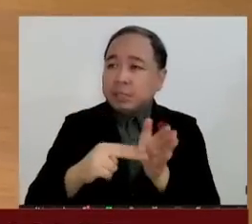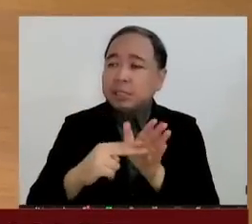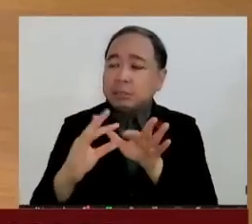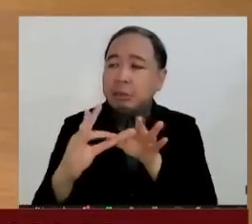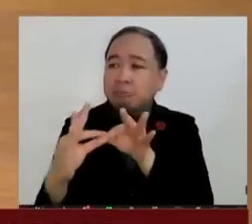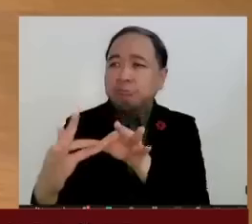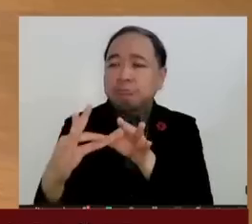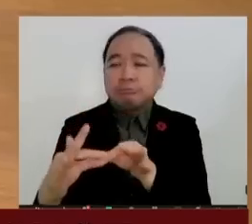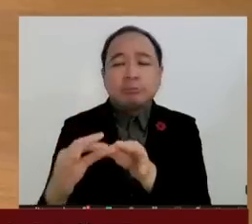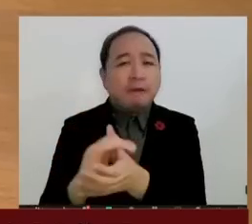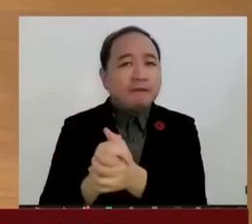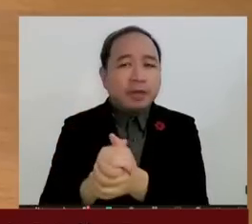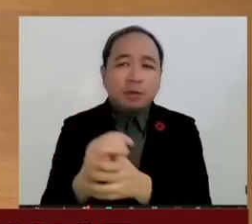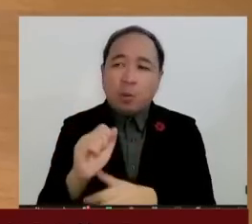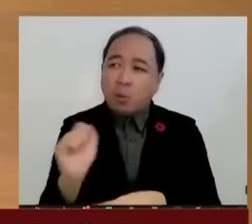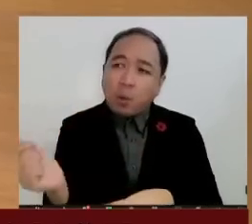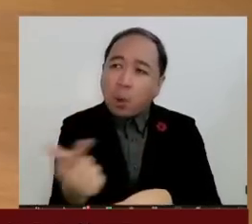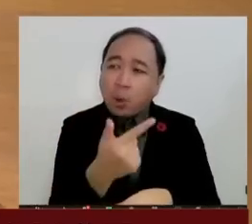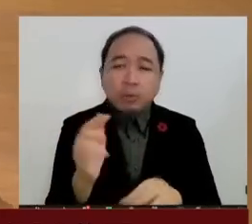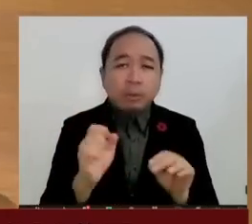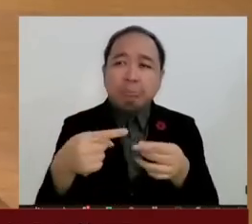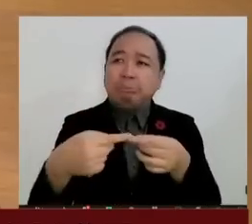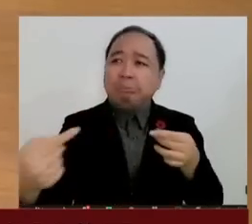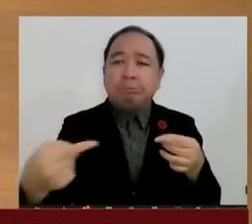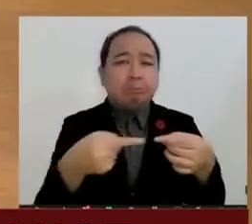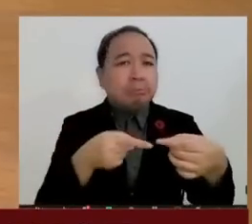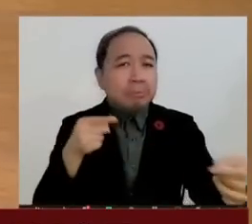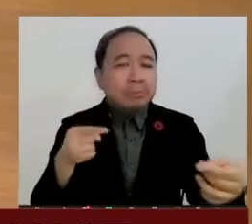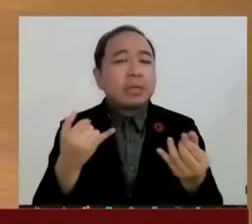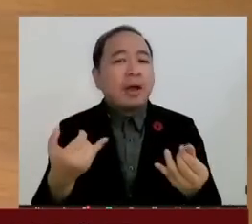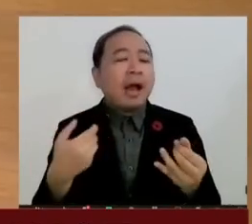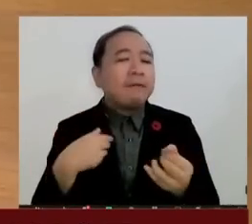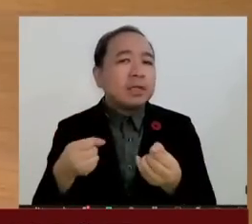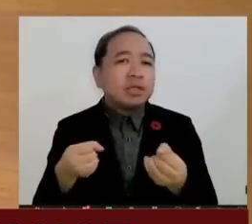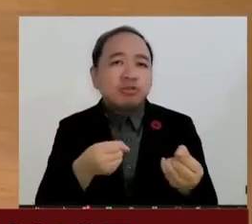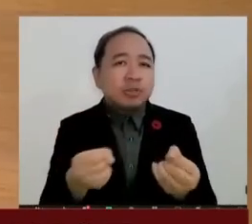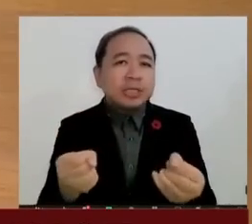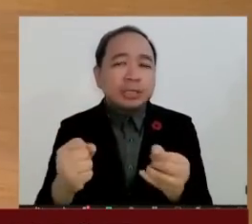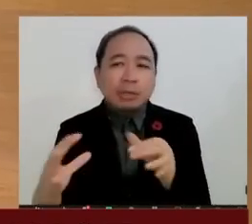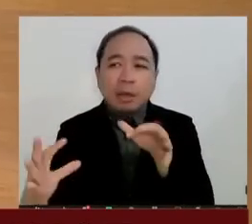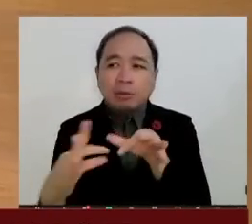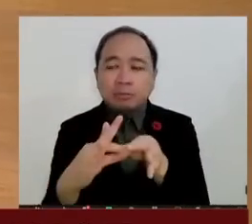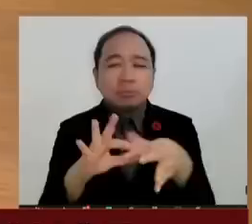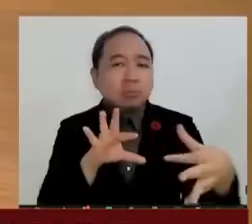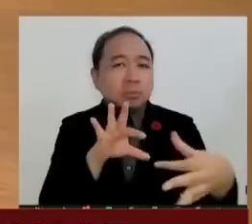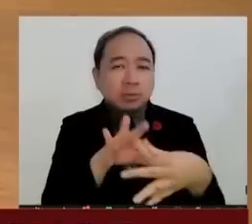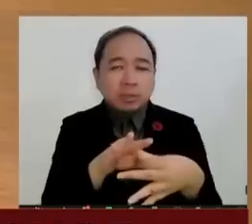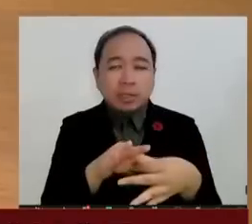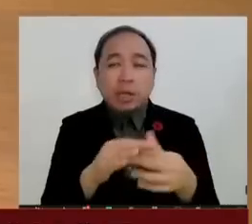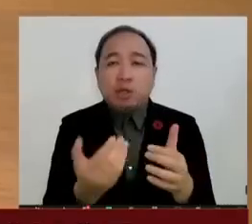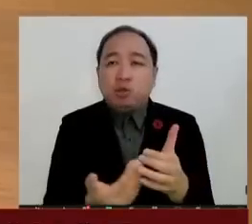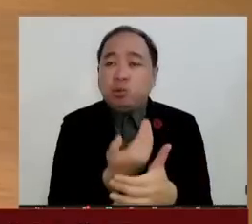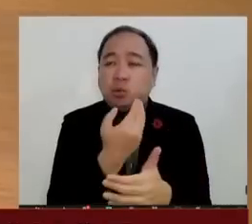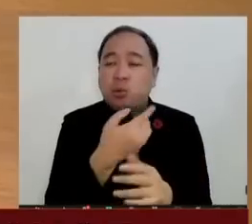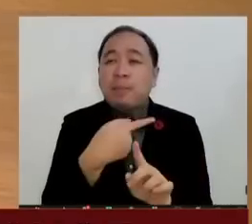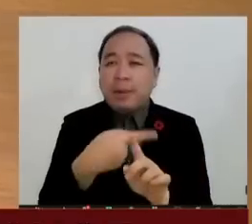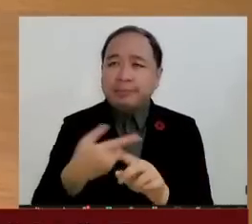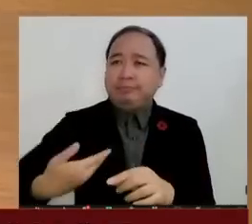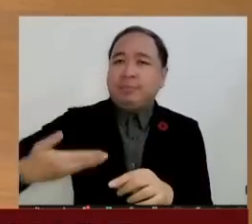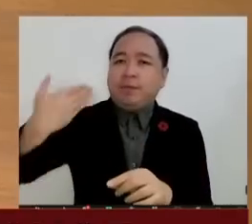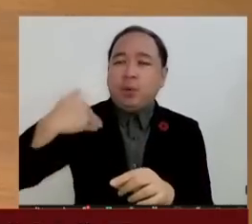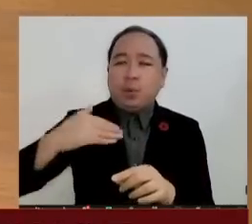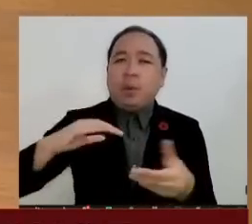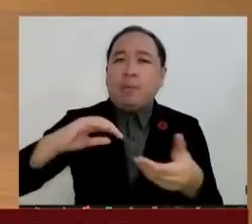effective. We have formed strategic alliances with our traditional and newfound partners in the international community. We